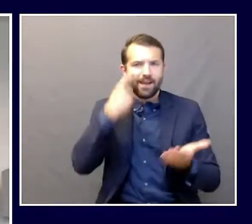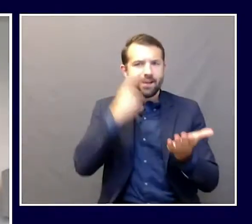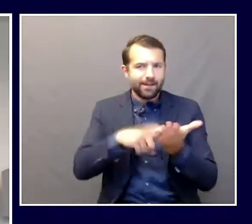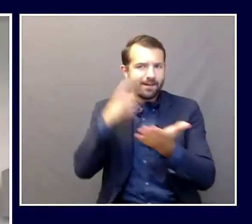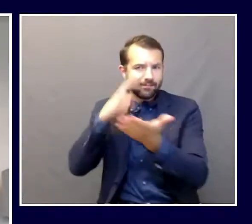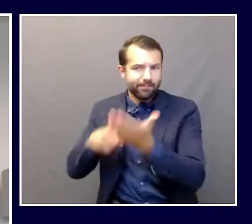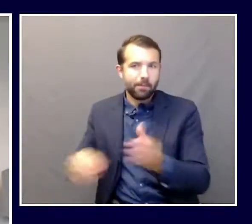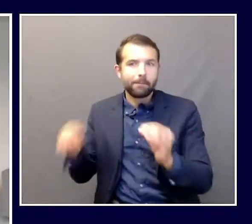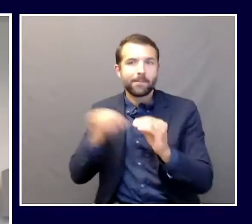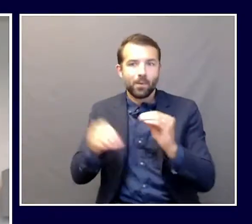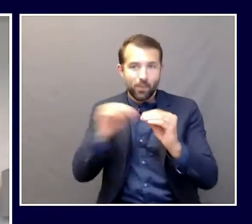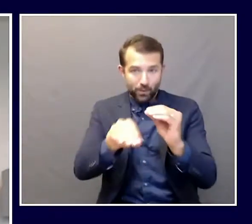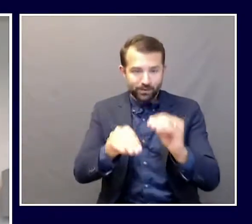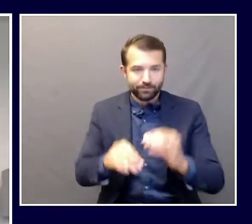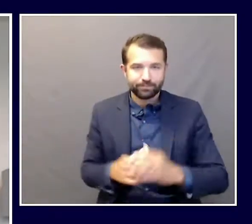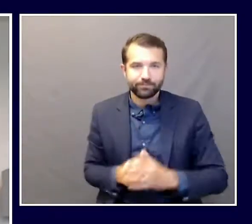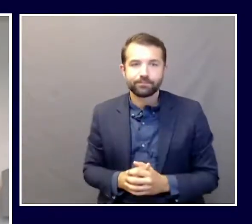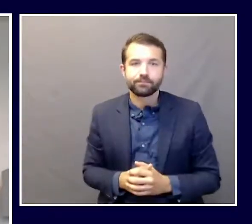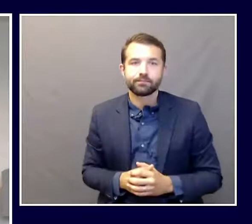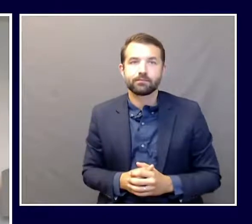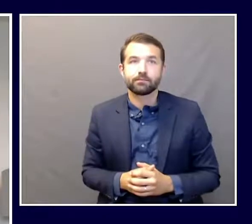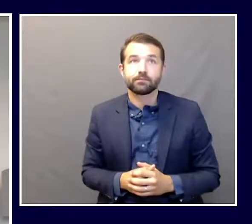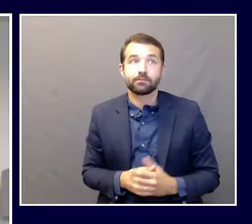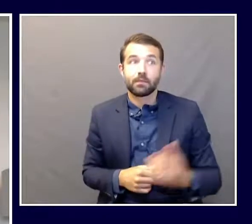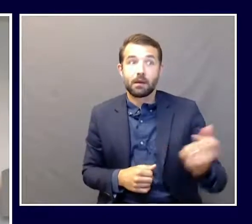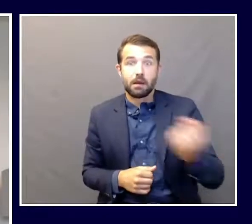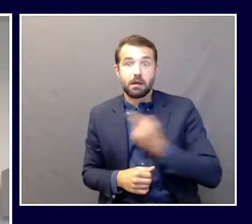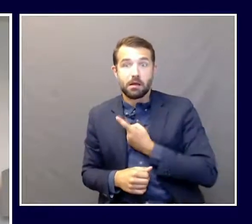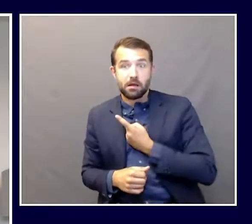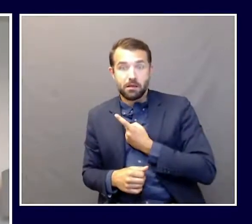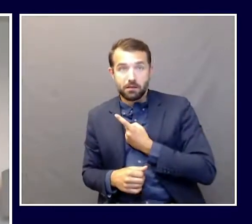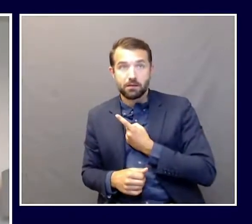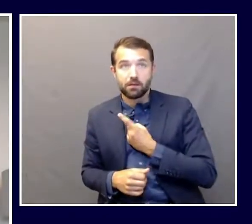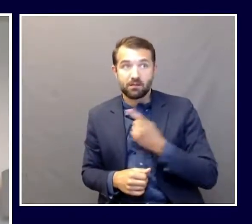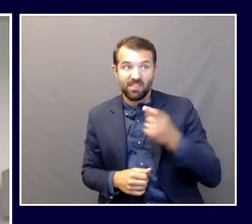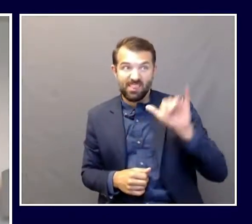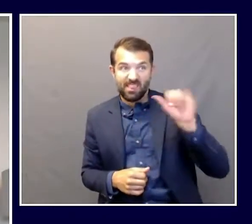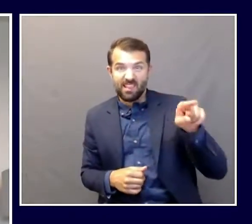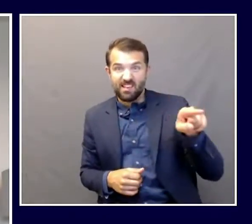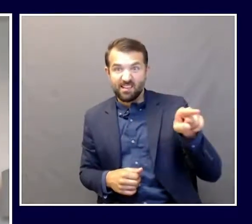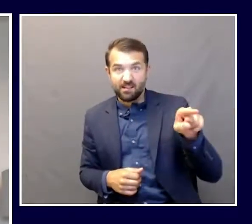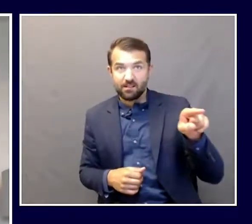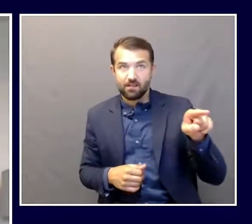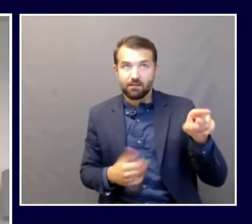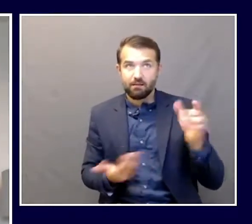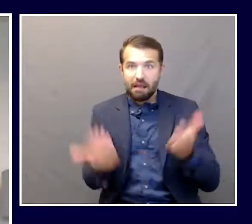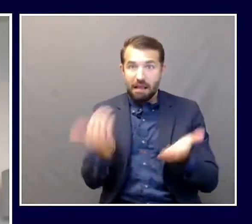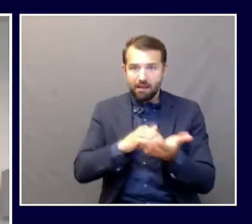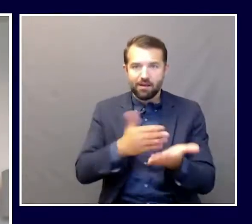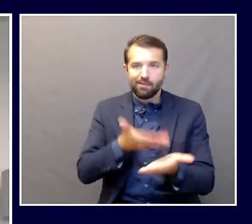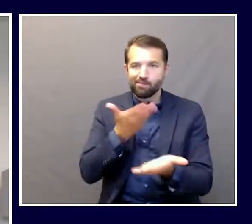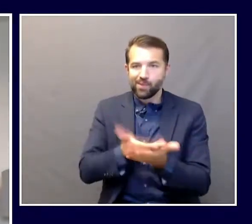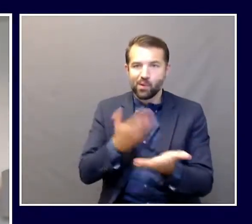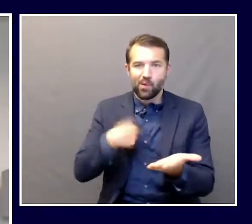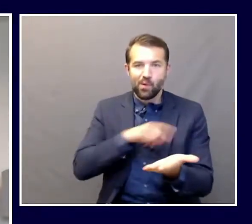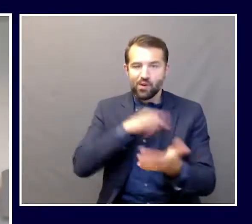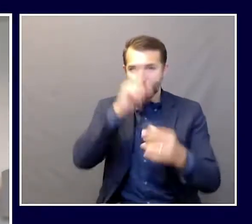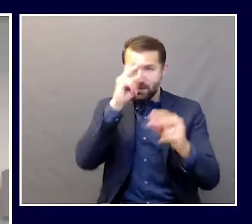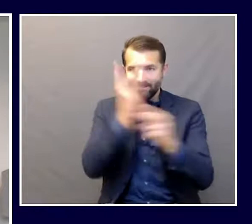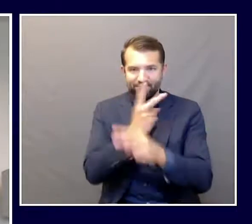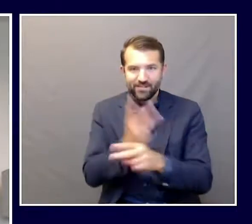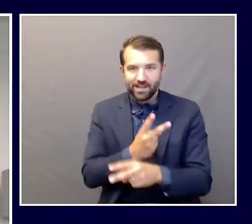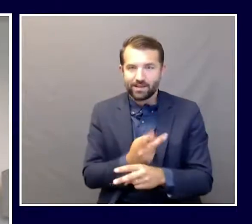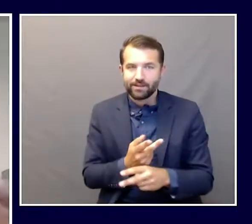Kevin, in the spirit of your question, is diving deep. Again, we've already seen interest from many practices, but not